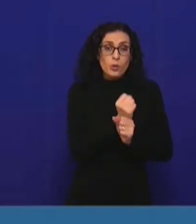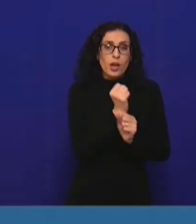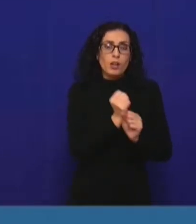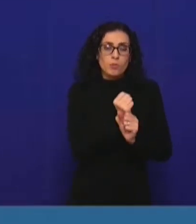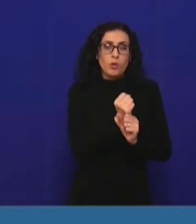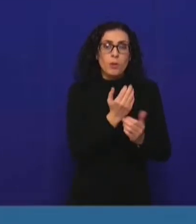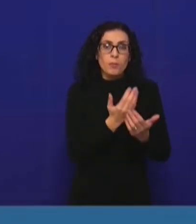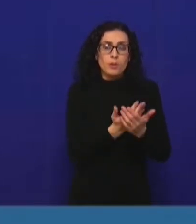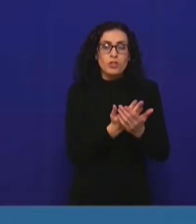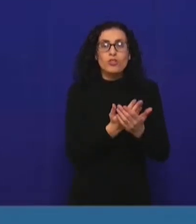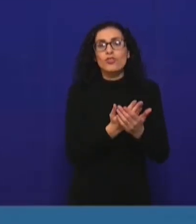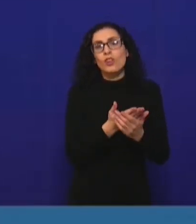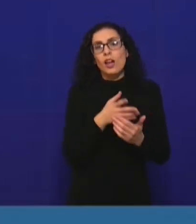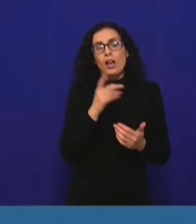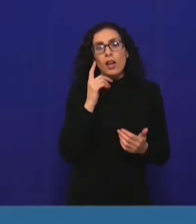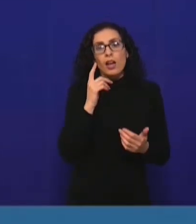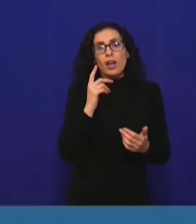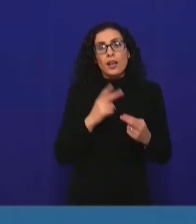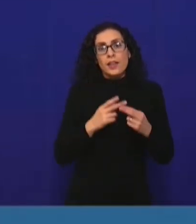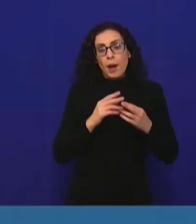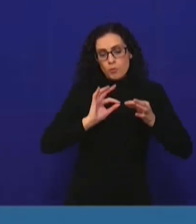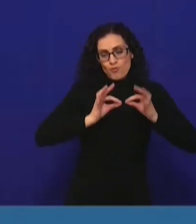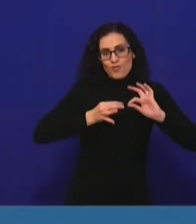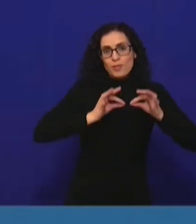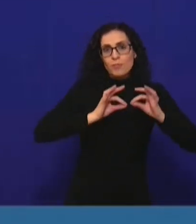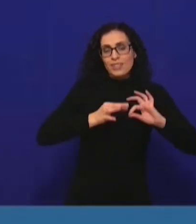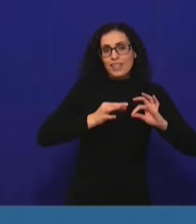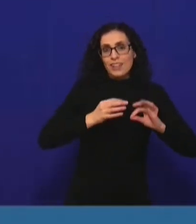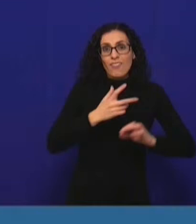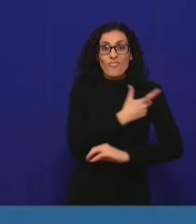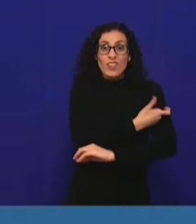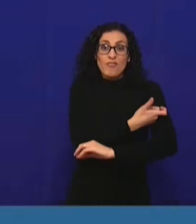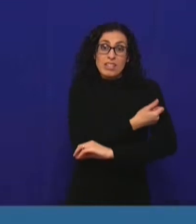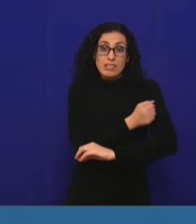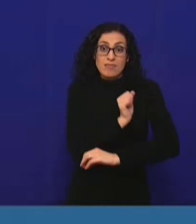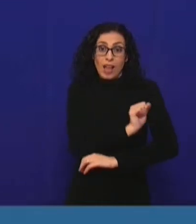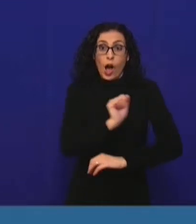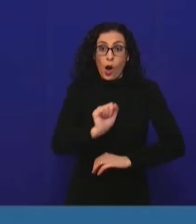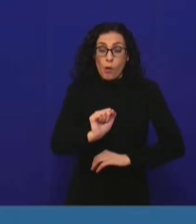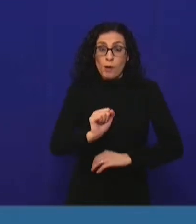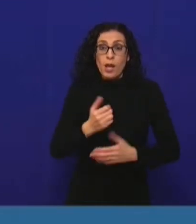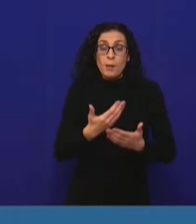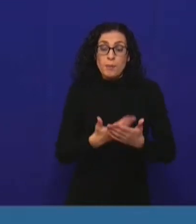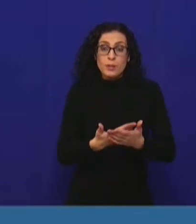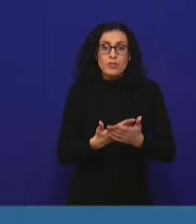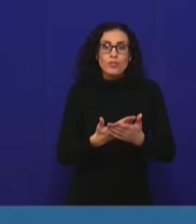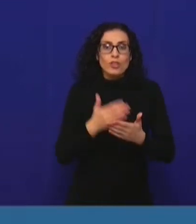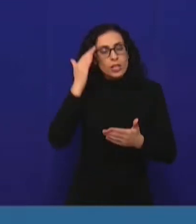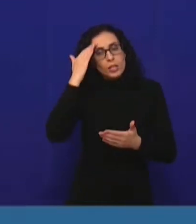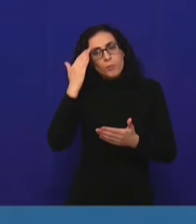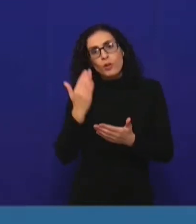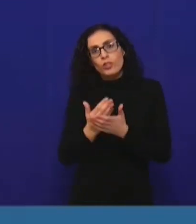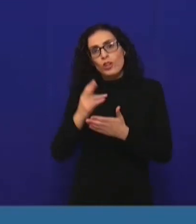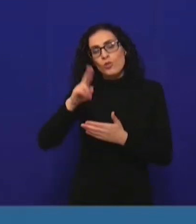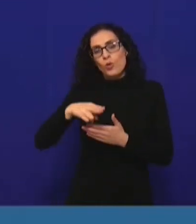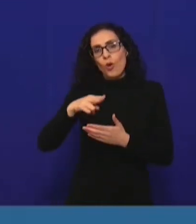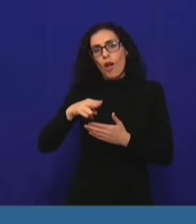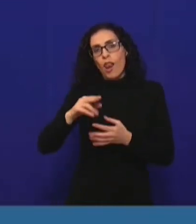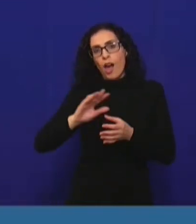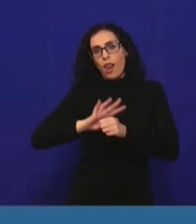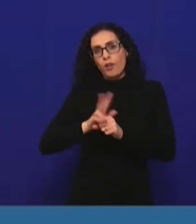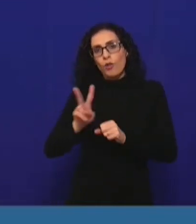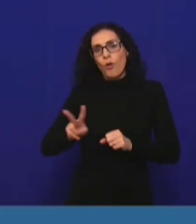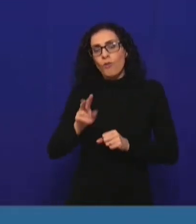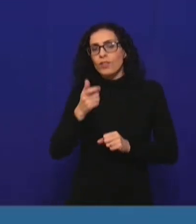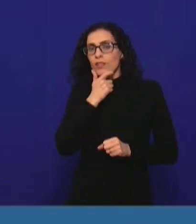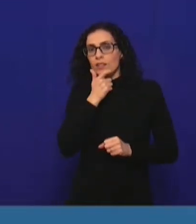jaħdmu biex huma jkunu jistgħu jagħmlu anka changes fil-vaccine tagħhom biex huma jkunu qegħdin jipproteġu għal dawk il-varjanti li qegħdin naraw